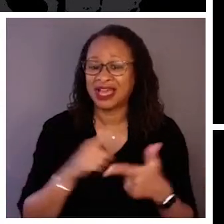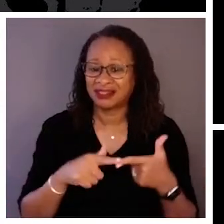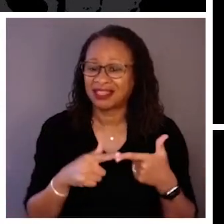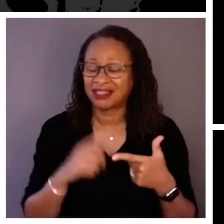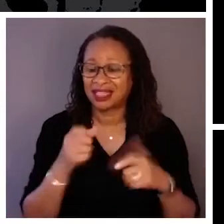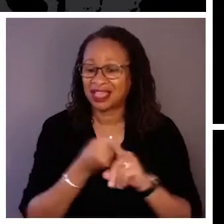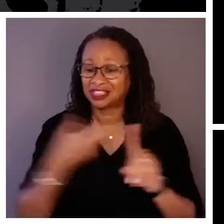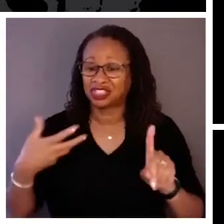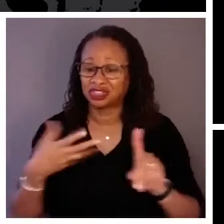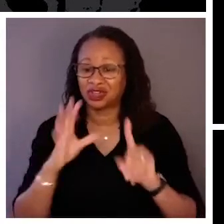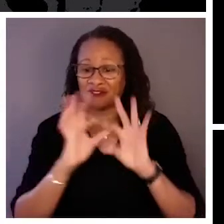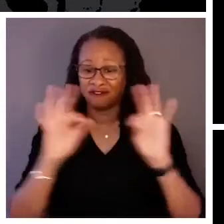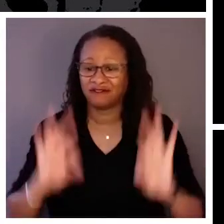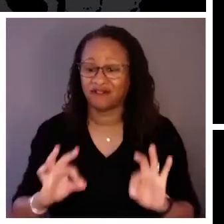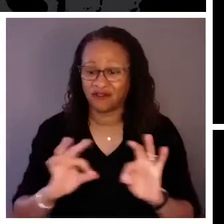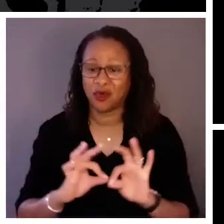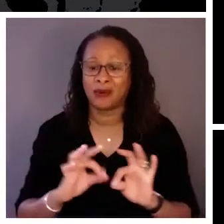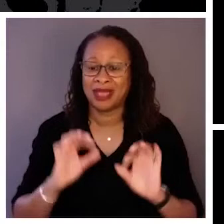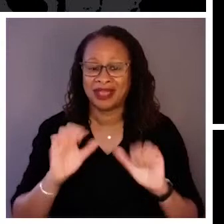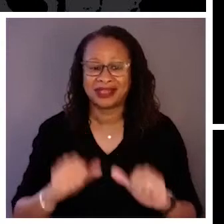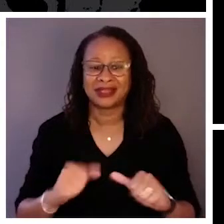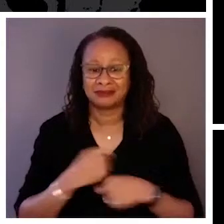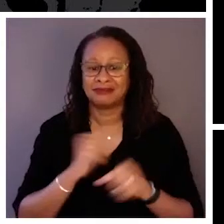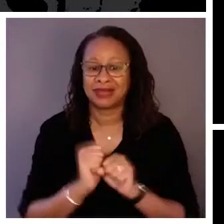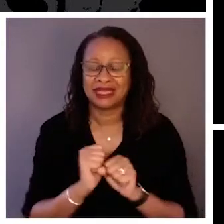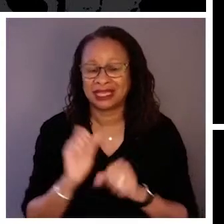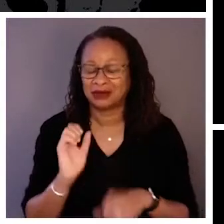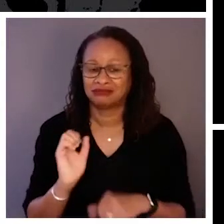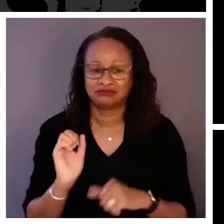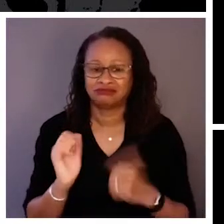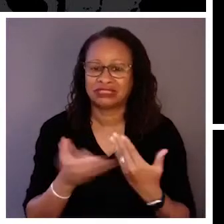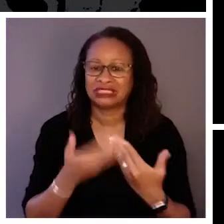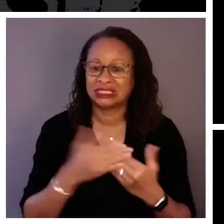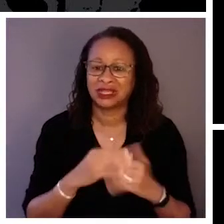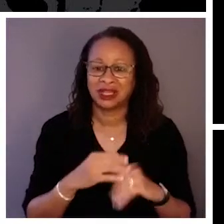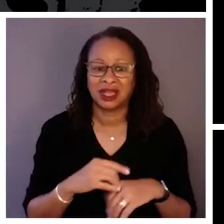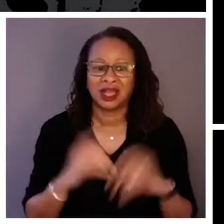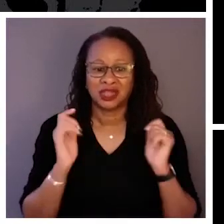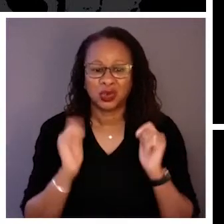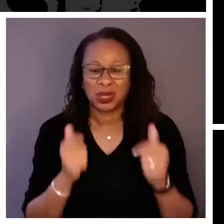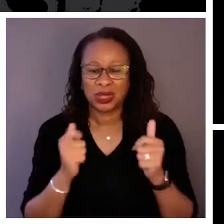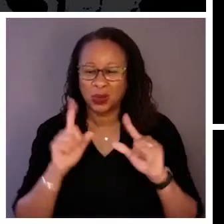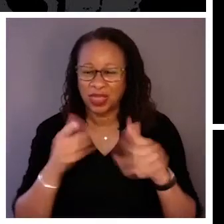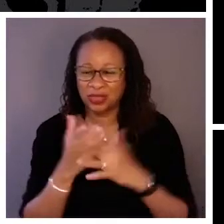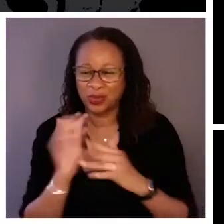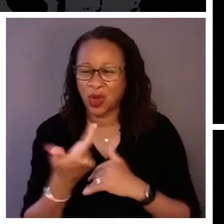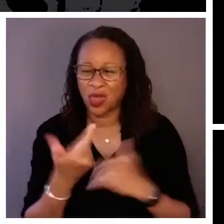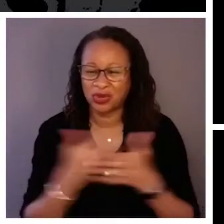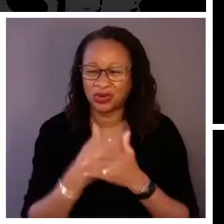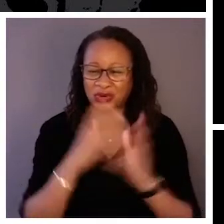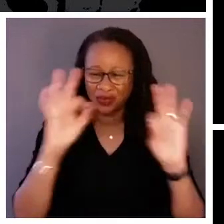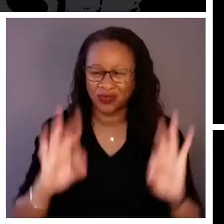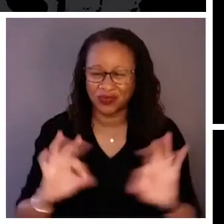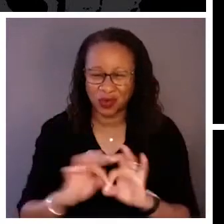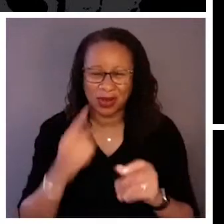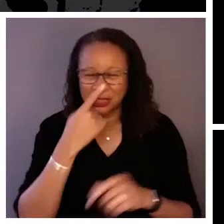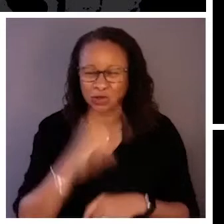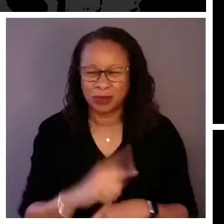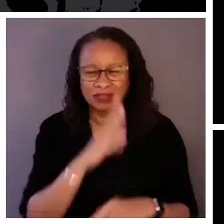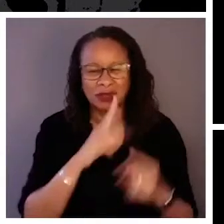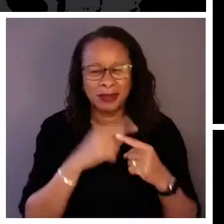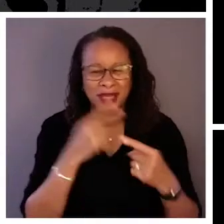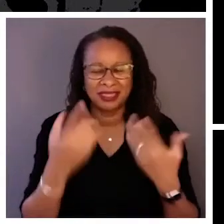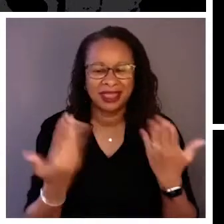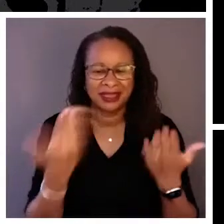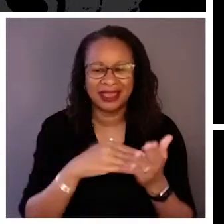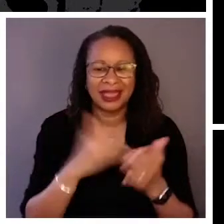I had another question. You went so quick through all the new forms for this year. I'm sorry. Could you lay them out again? And what happens if I